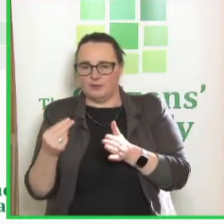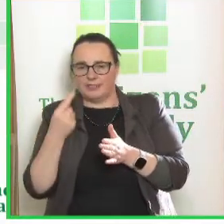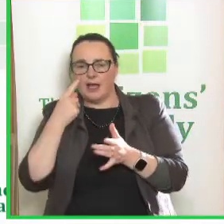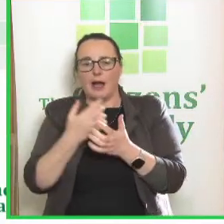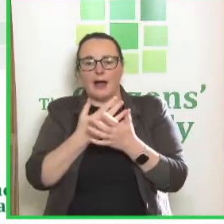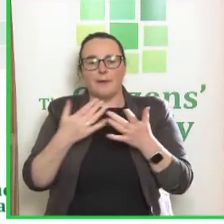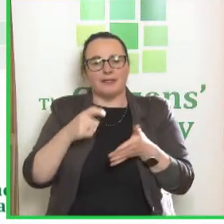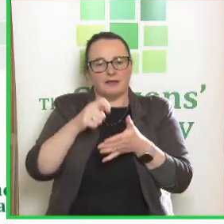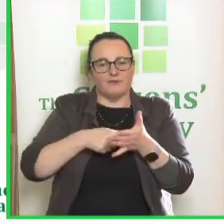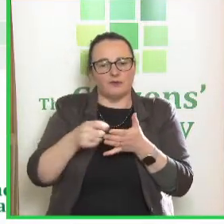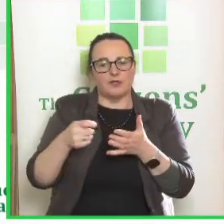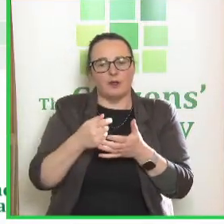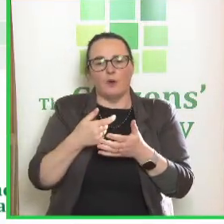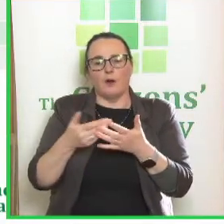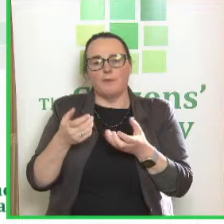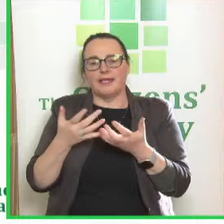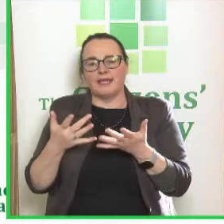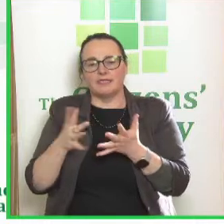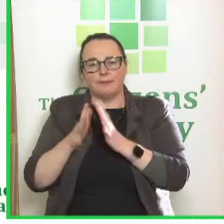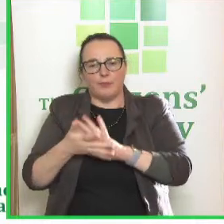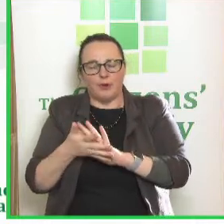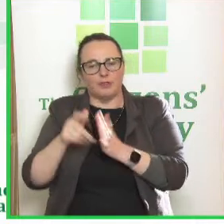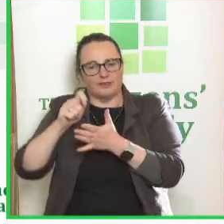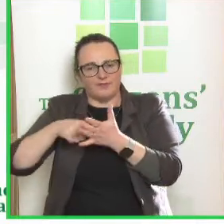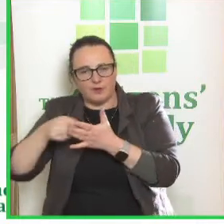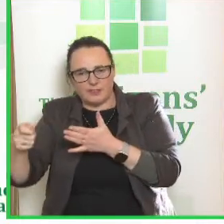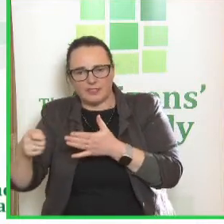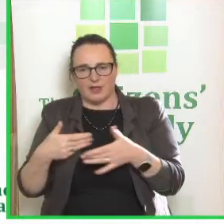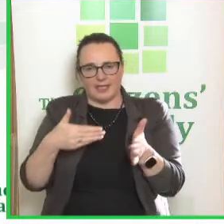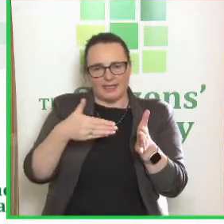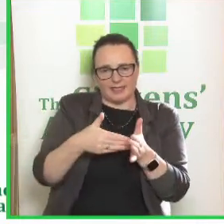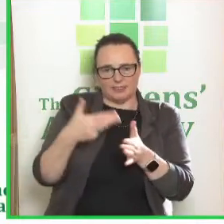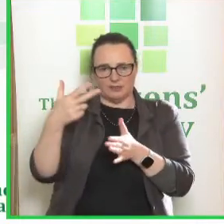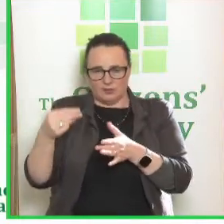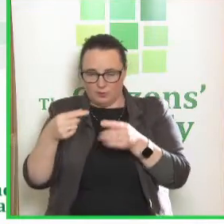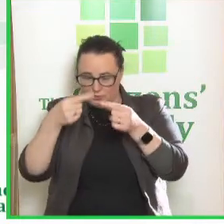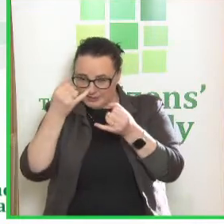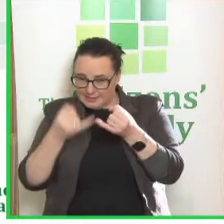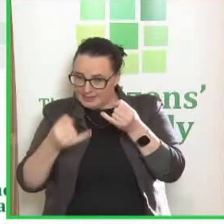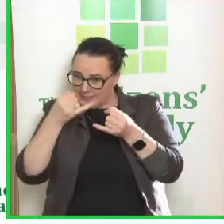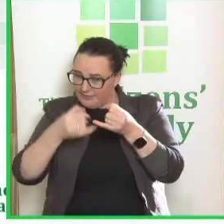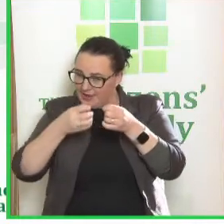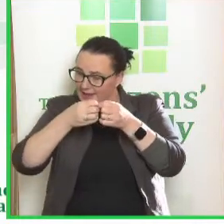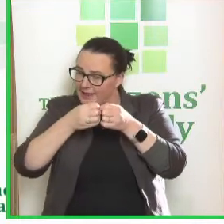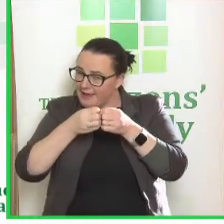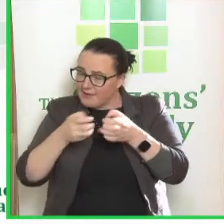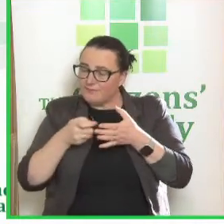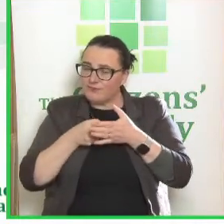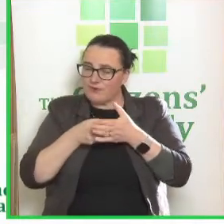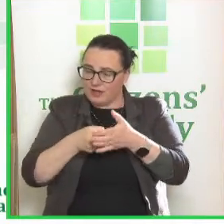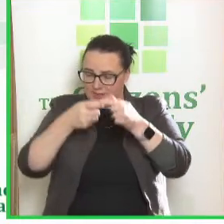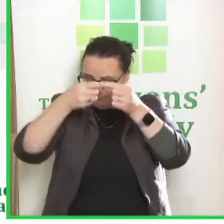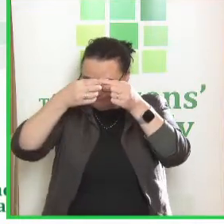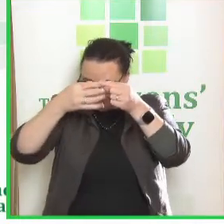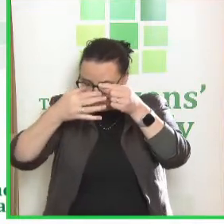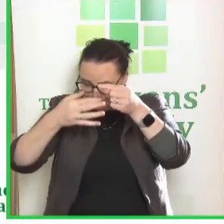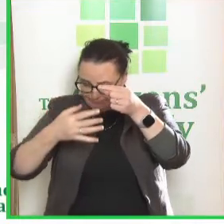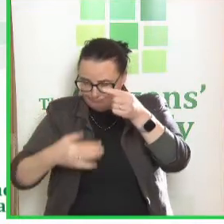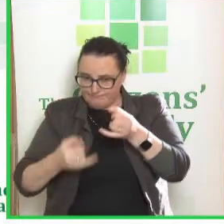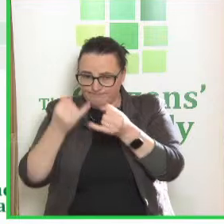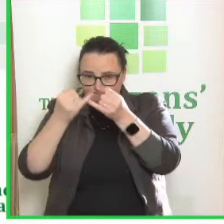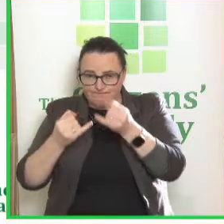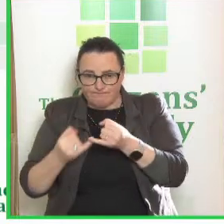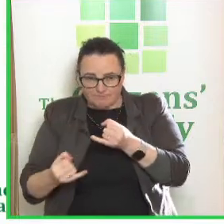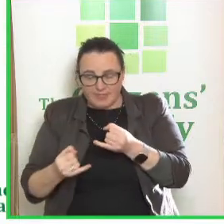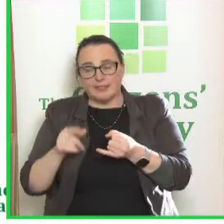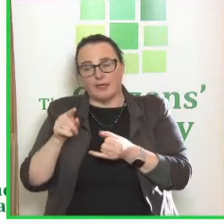voted, what were the number of spoiled votes, and the numbers of yeas and nays for each and every single one of the recommendations. That's